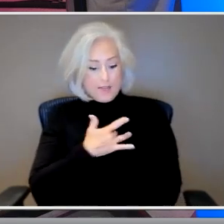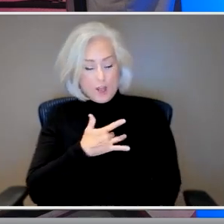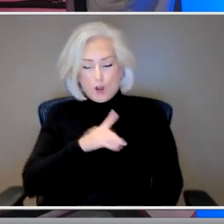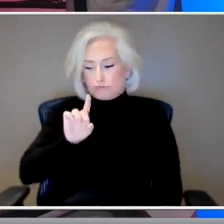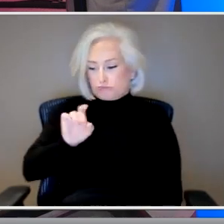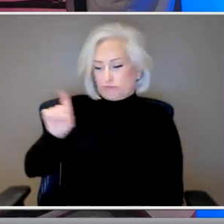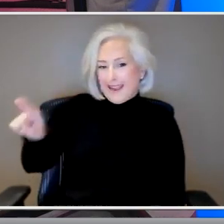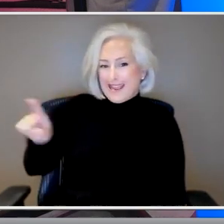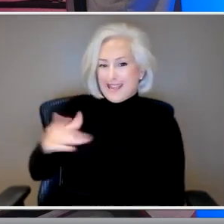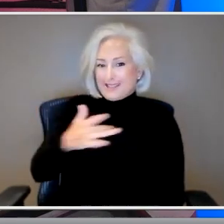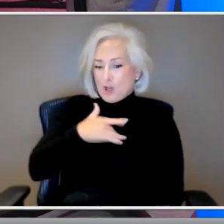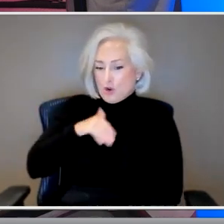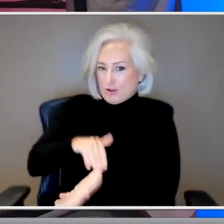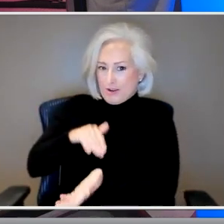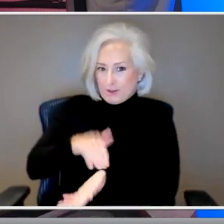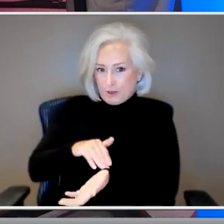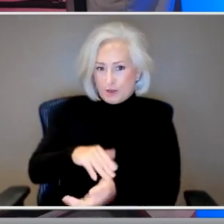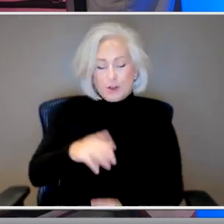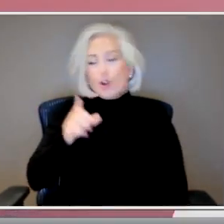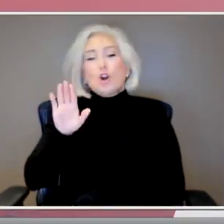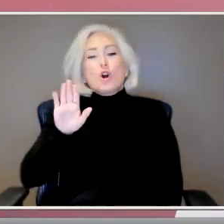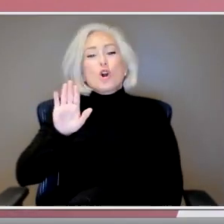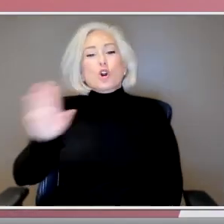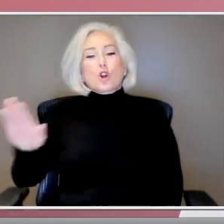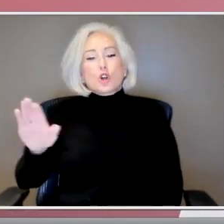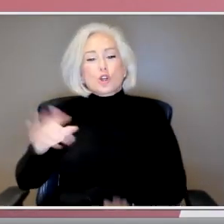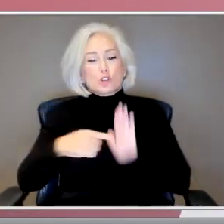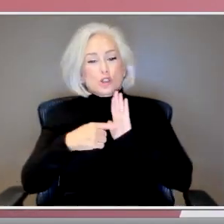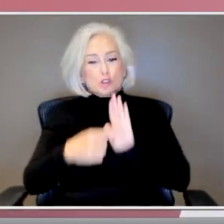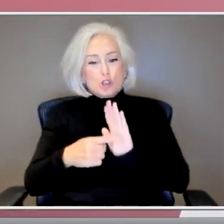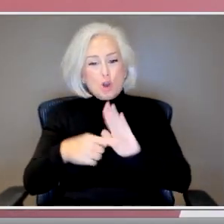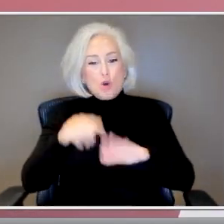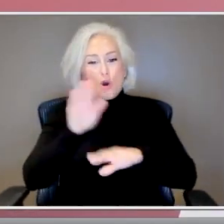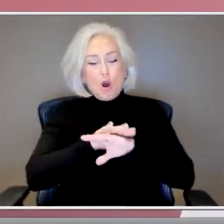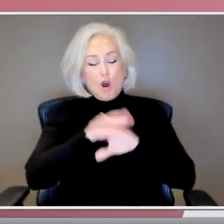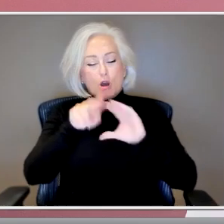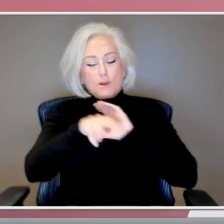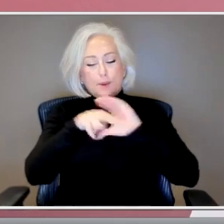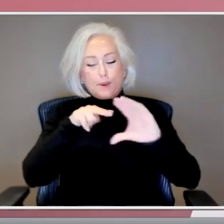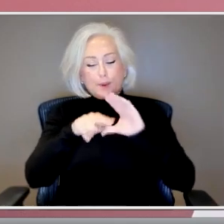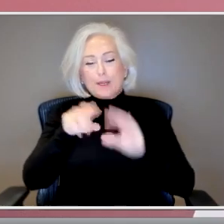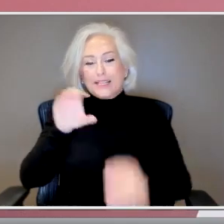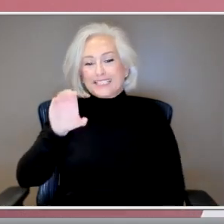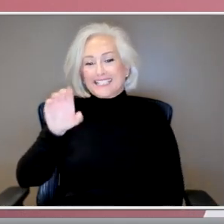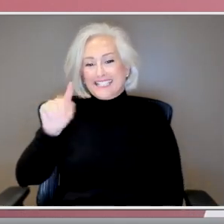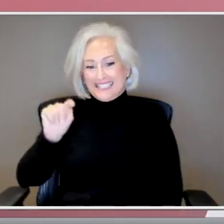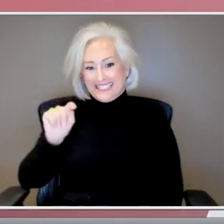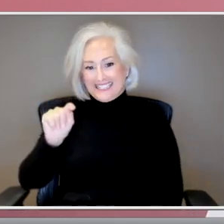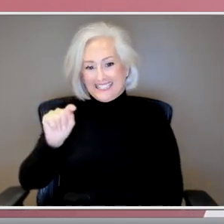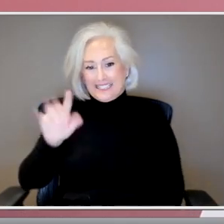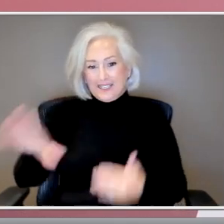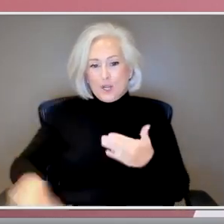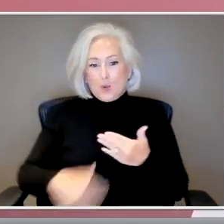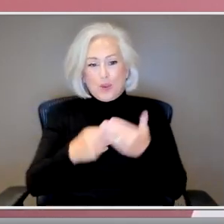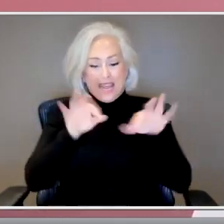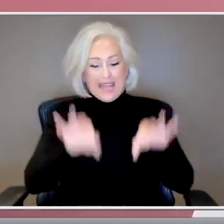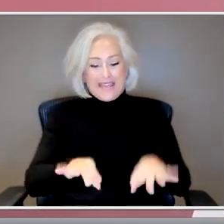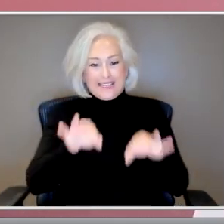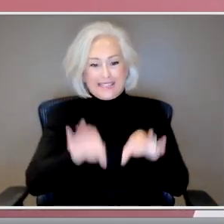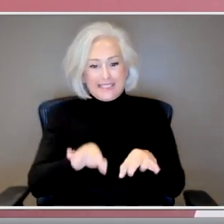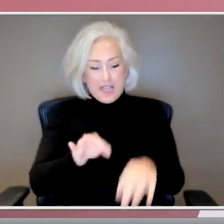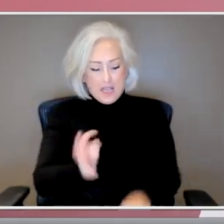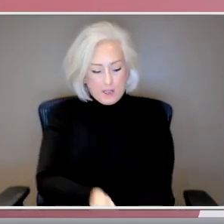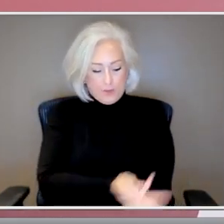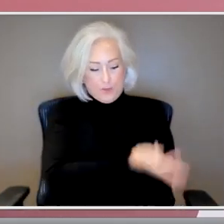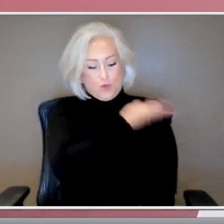showed up on a CT angiography, so a CAT scan where we actually administer dye that Got then it. lights up the arteries so we can see